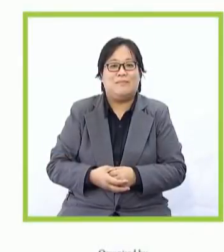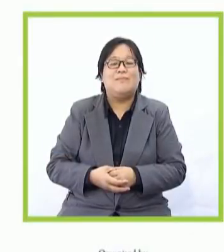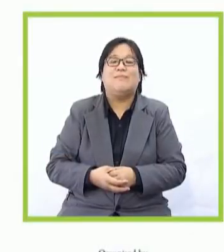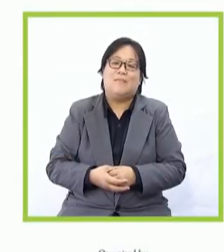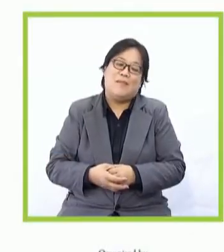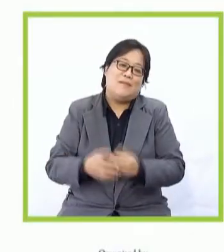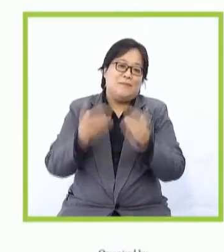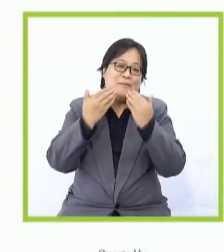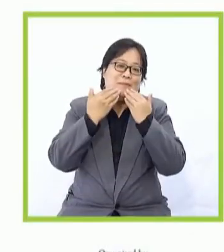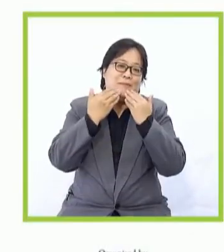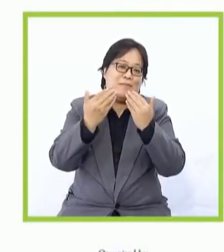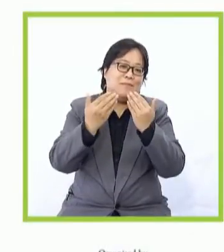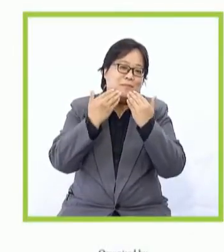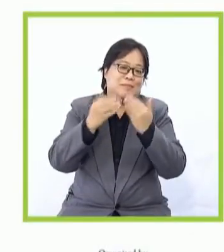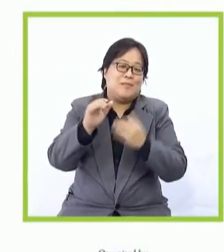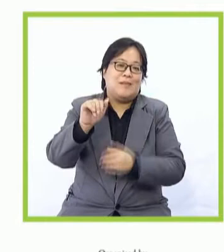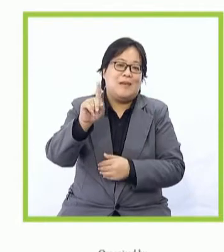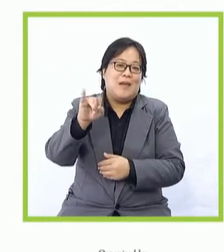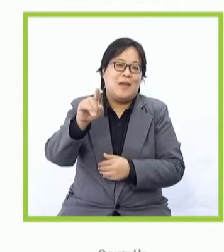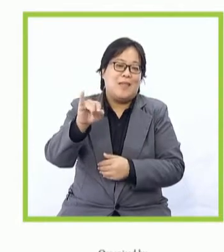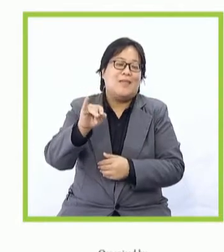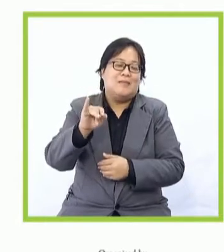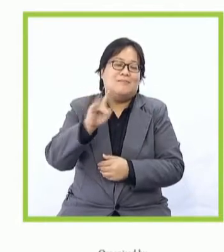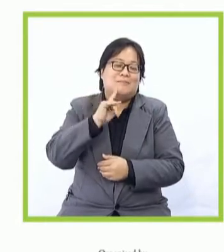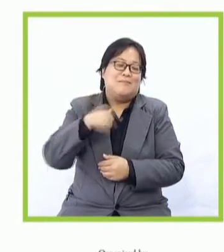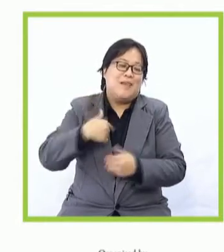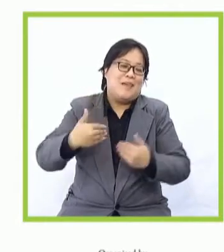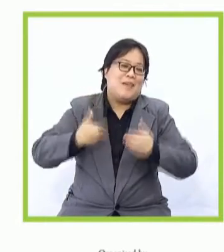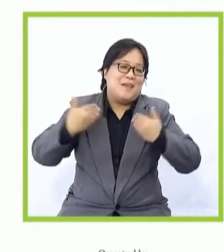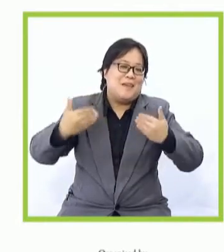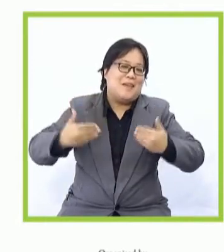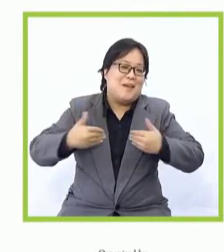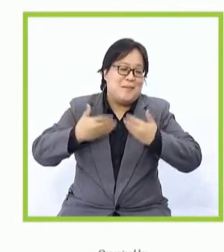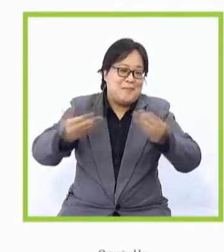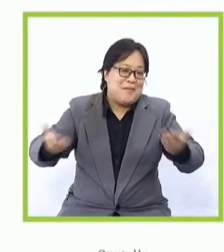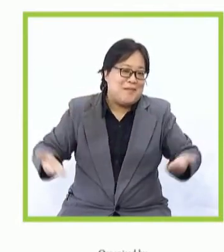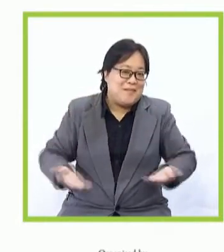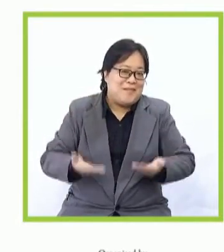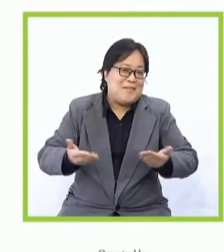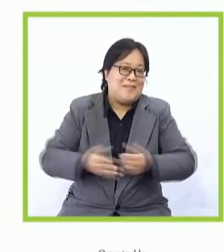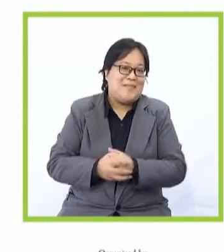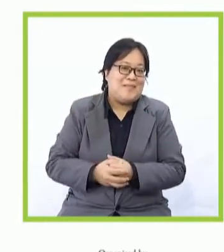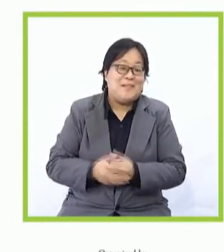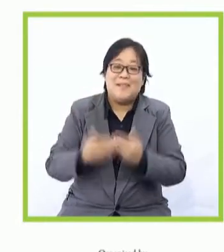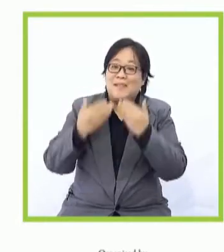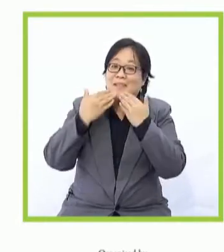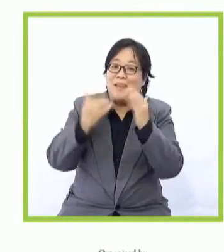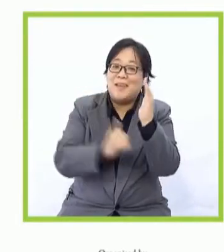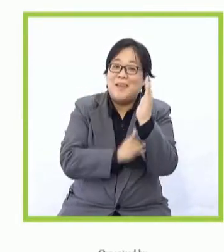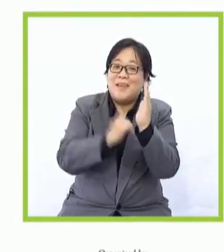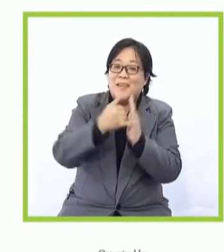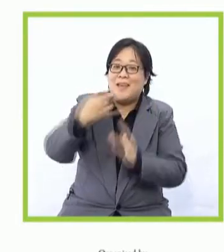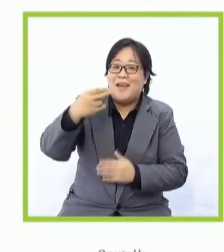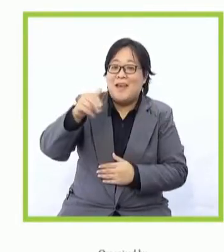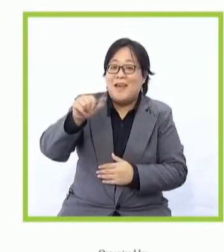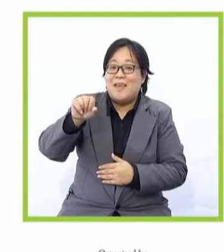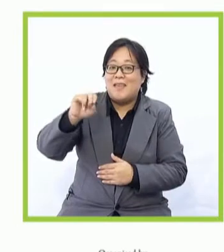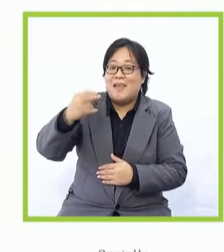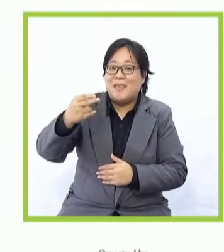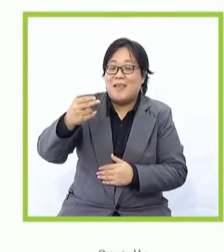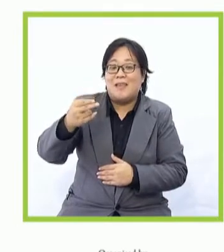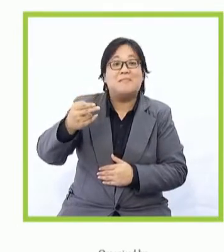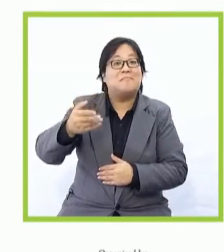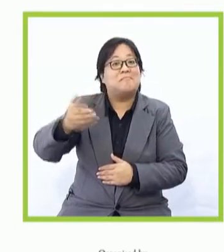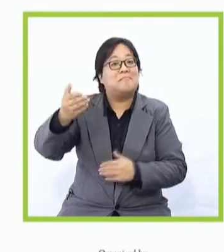Thank you. Thank you, Aditi. It's such a delight to be with you. Thank you to the Yayasan Hasanah for facilitating